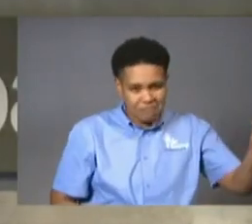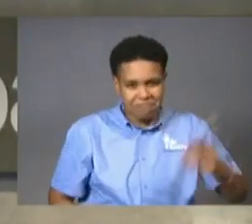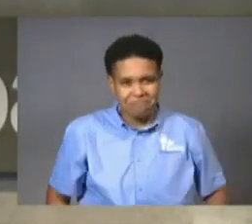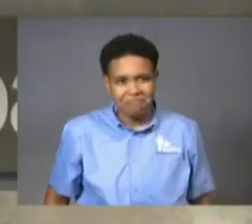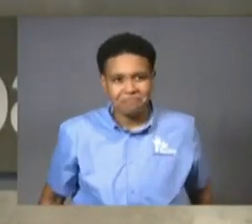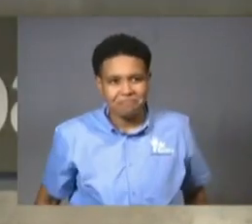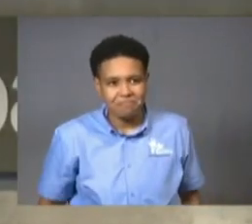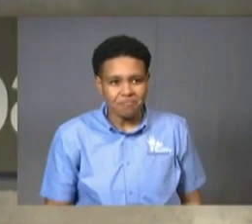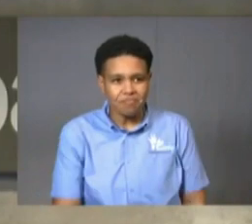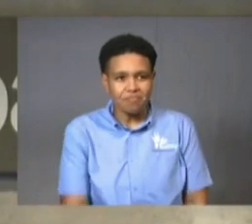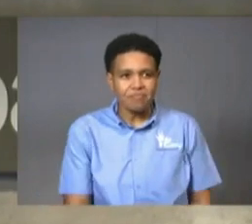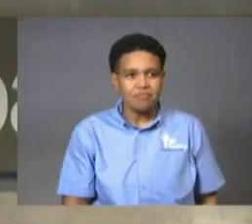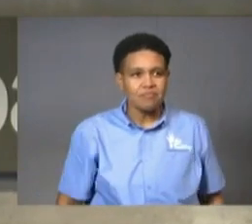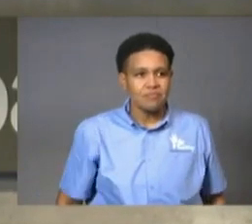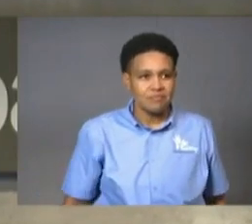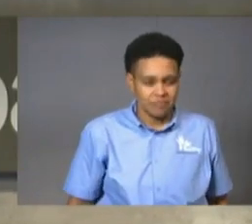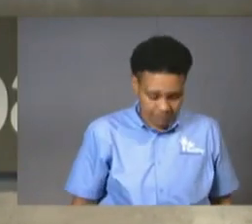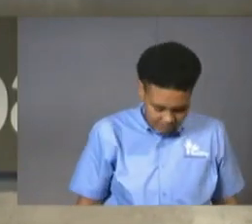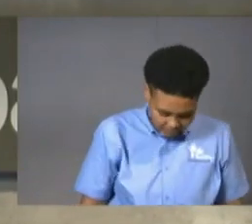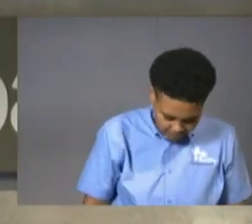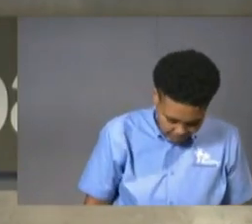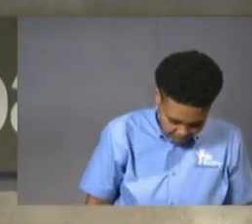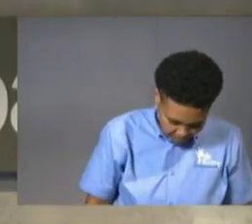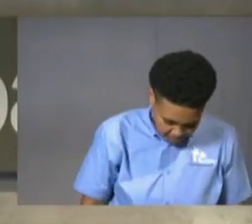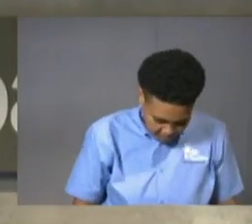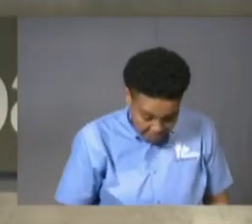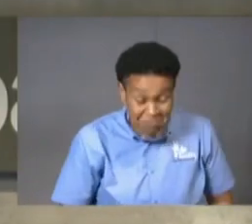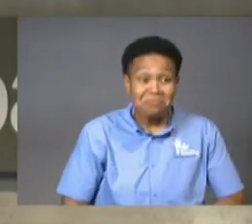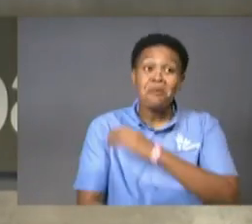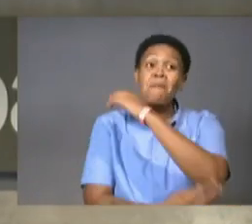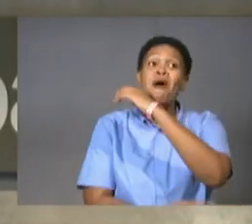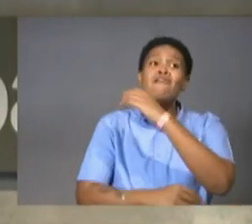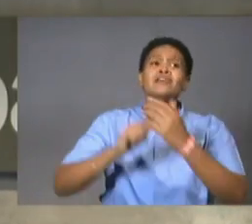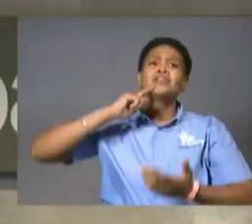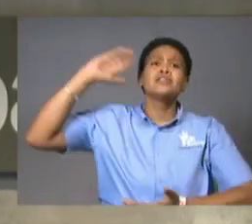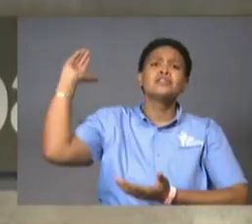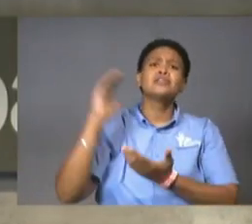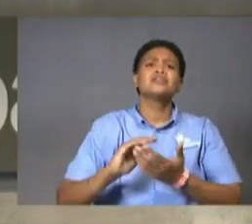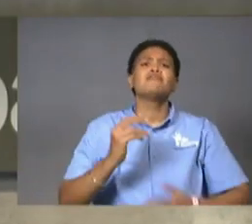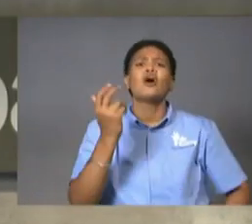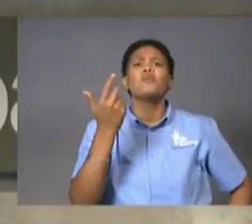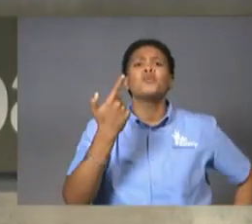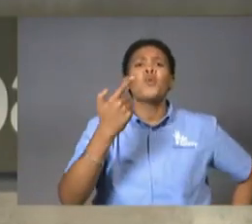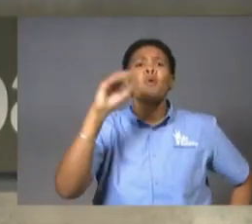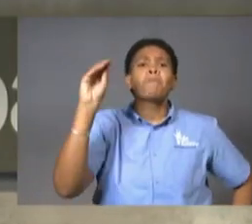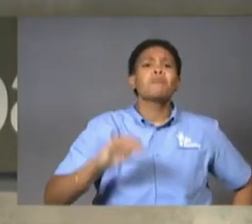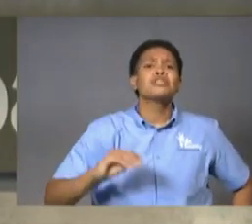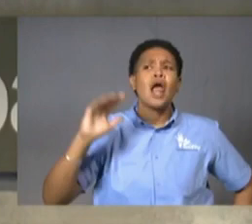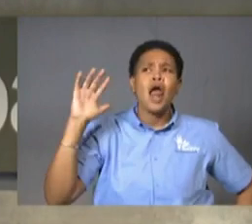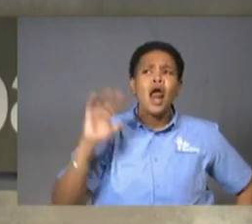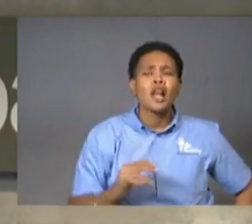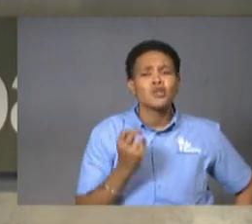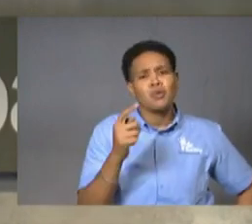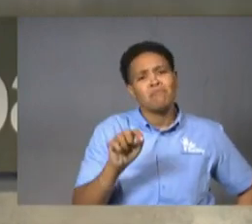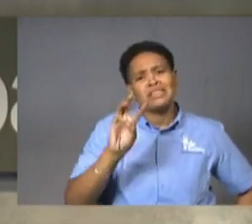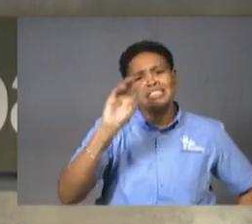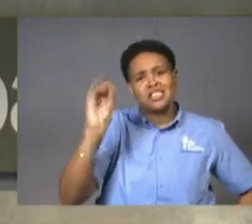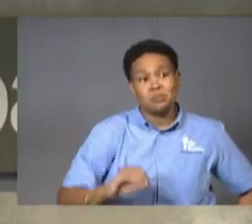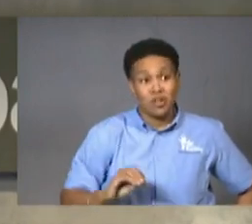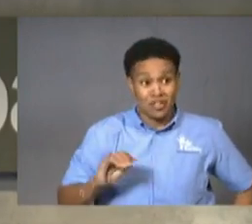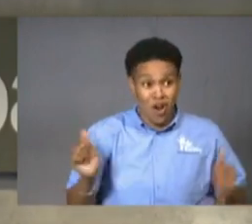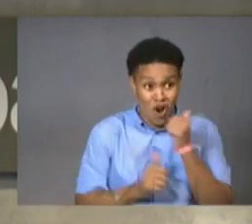Poverty fell from 21% to 12.6% under our administration. And it is likely